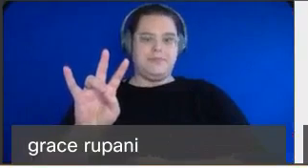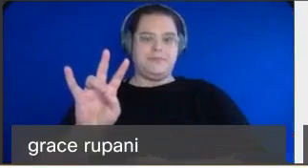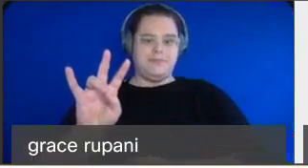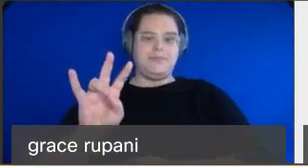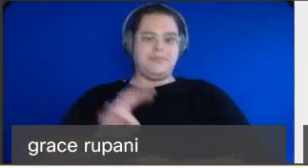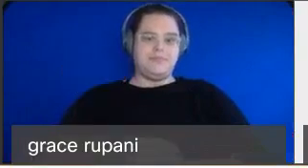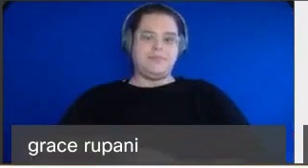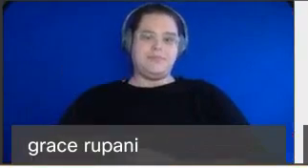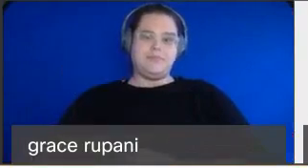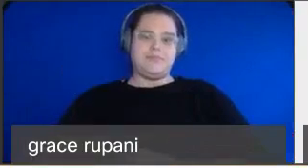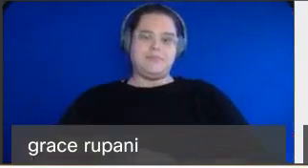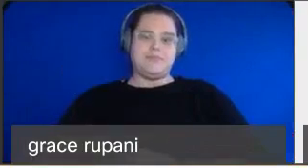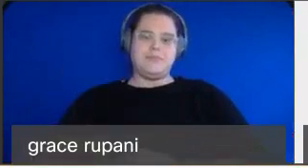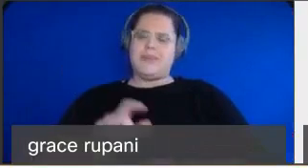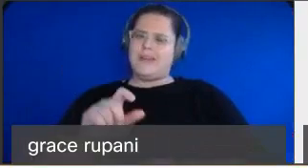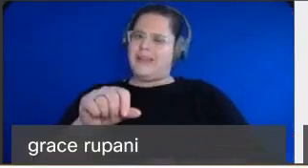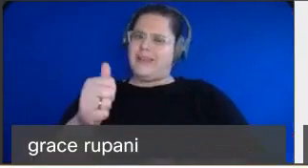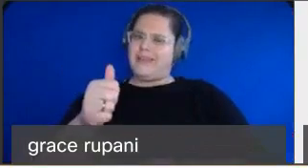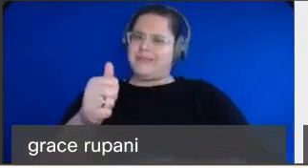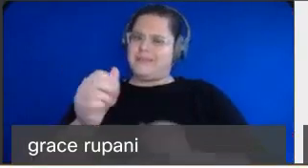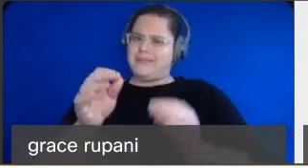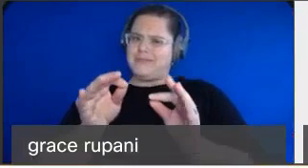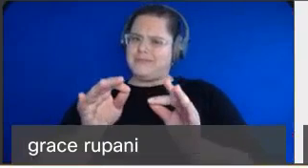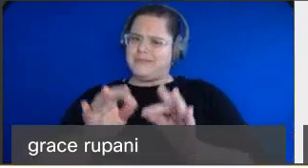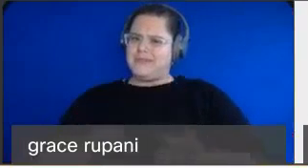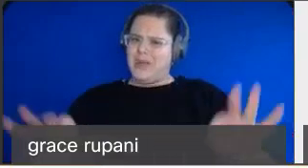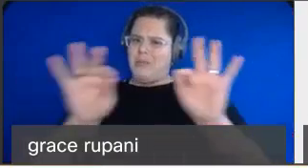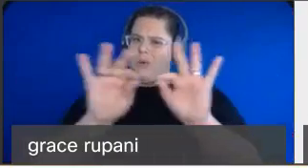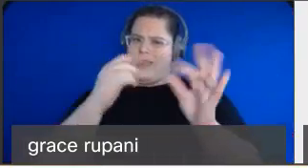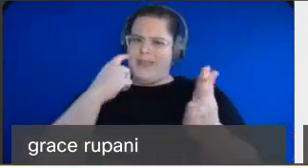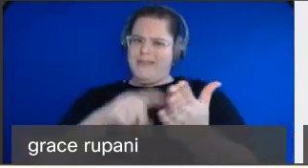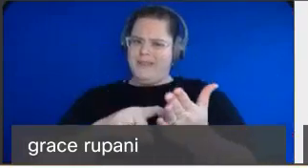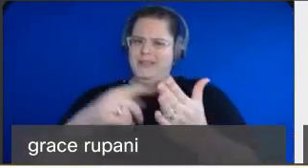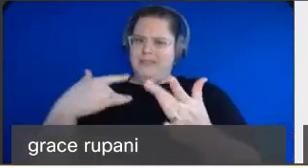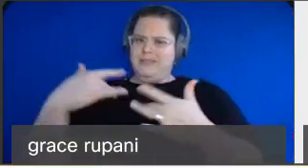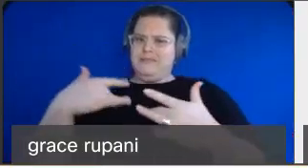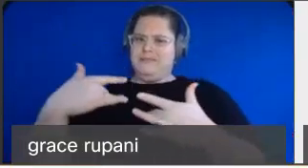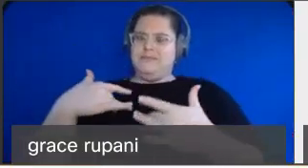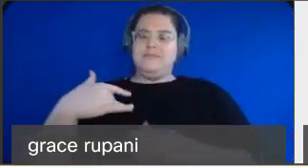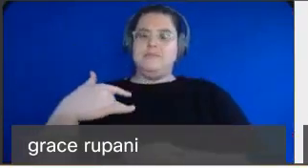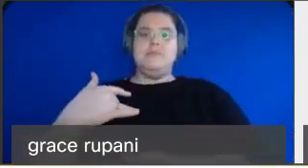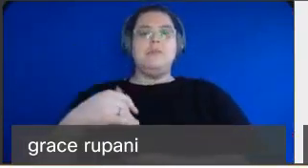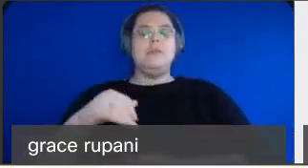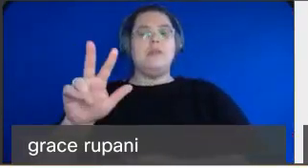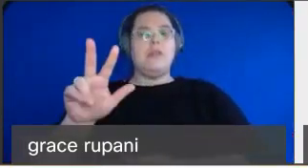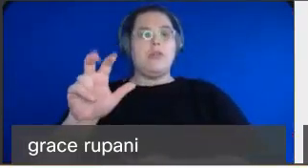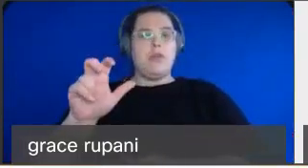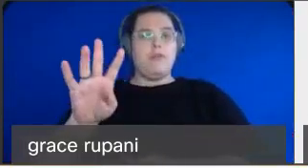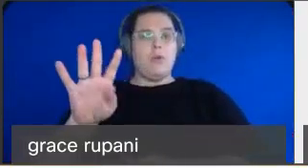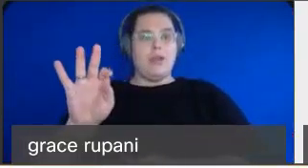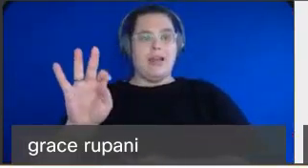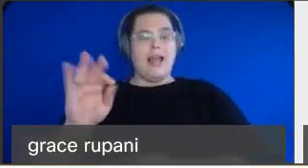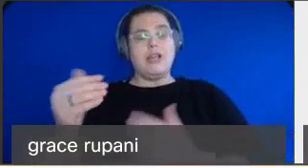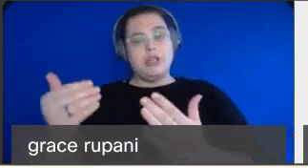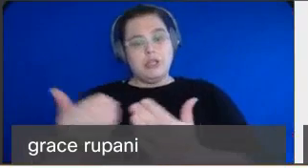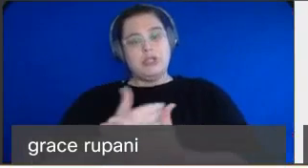concern is that we've actually had 349 new diagnoses, because we